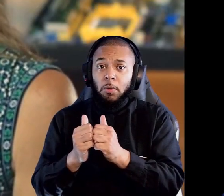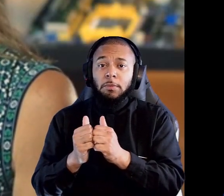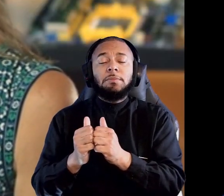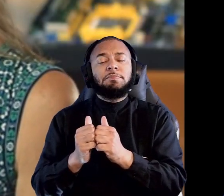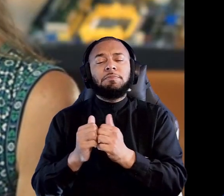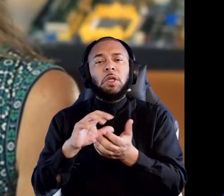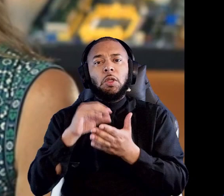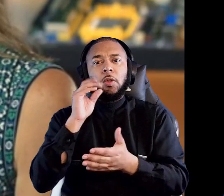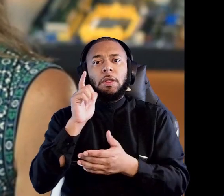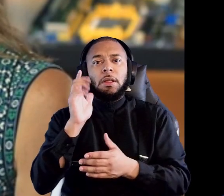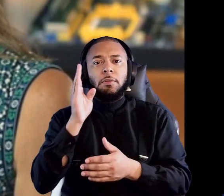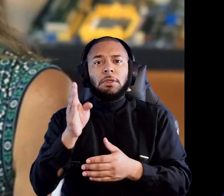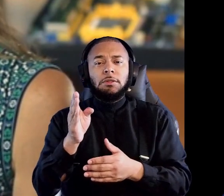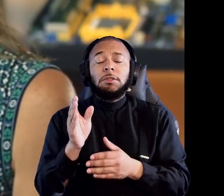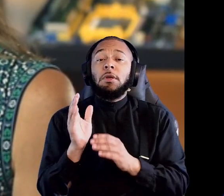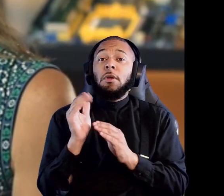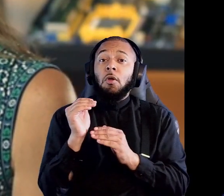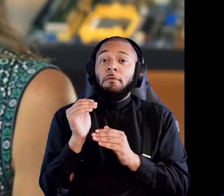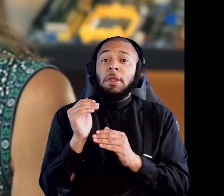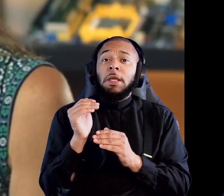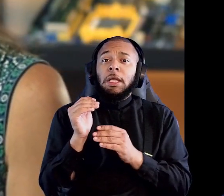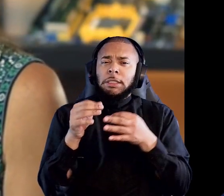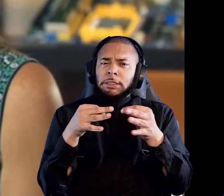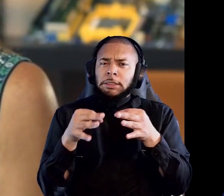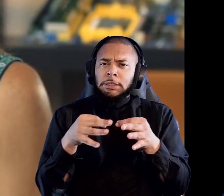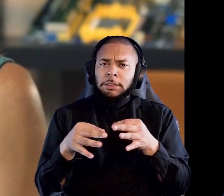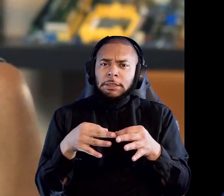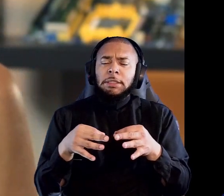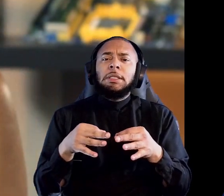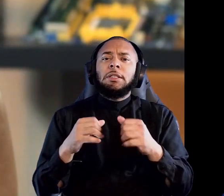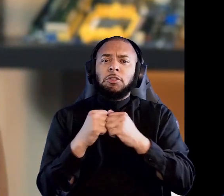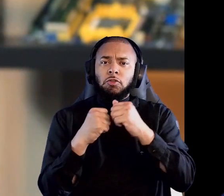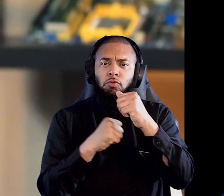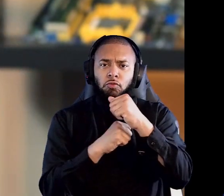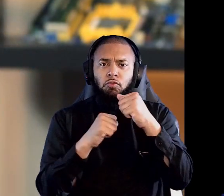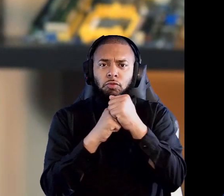So hopefully you understand now that there is a basic structure that all